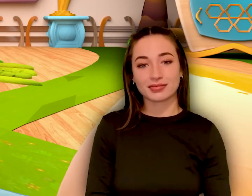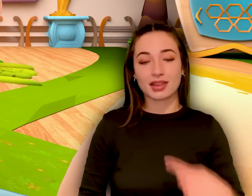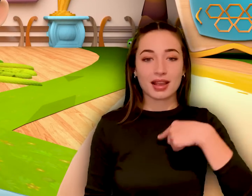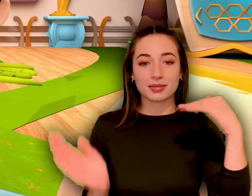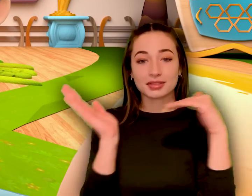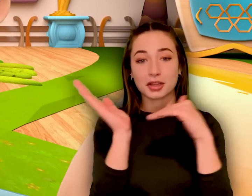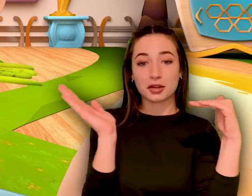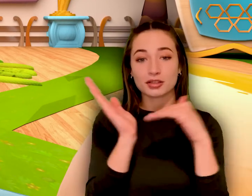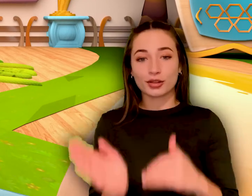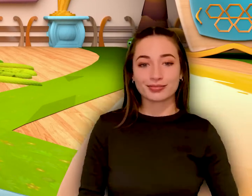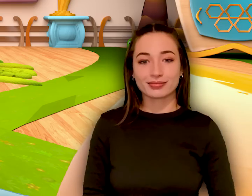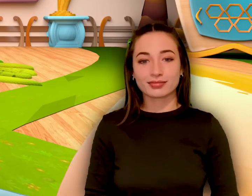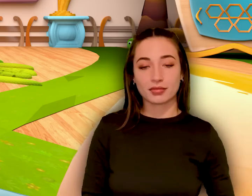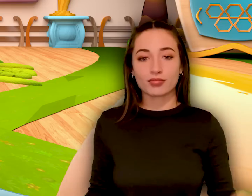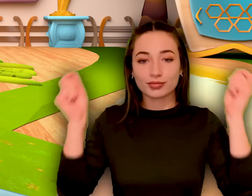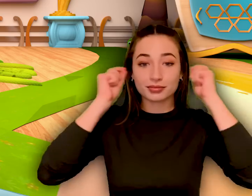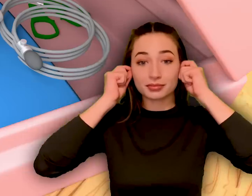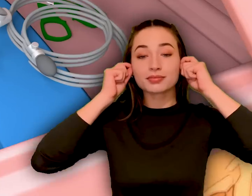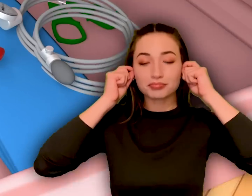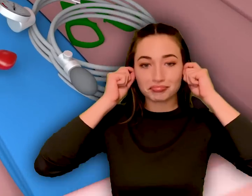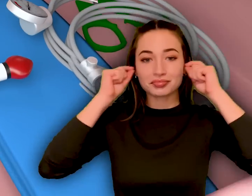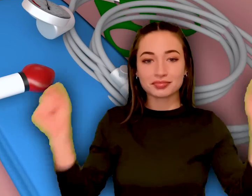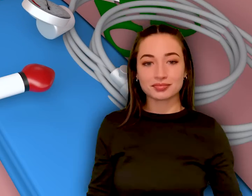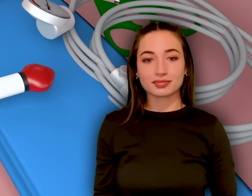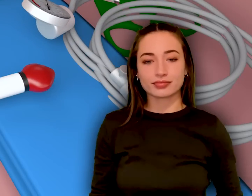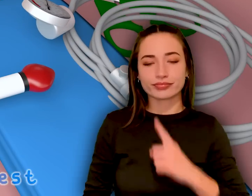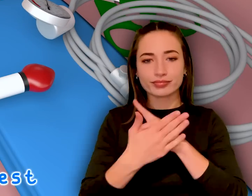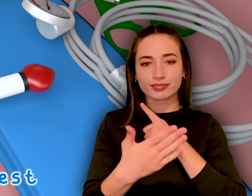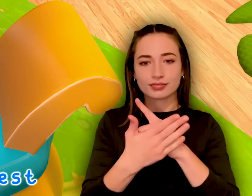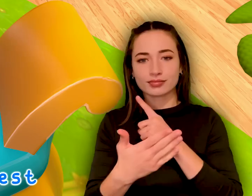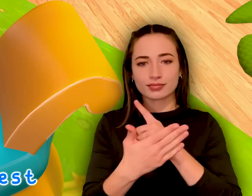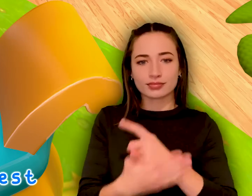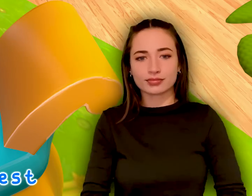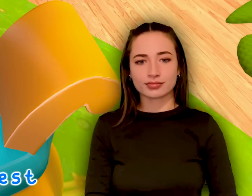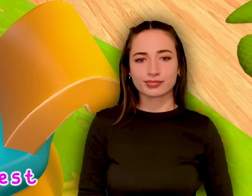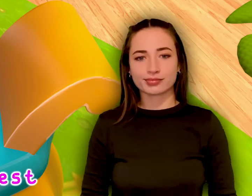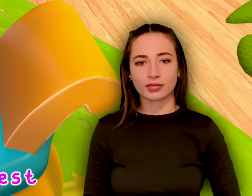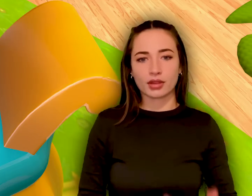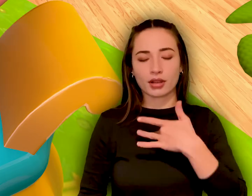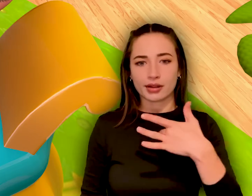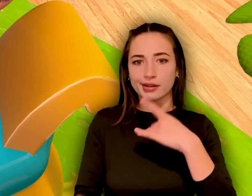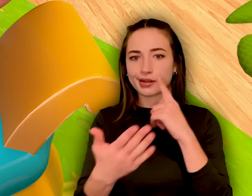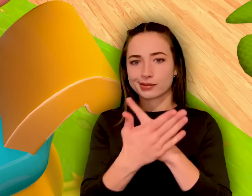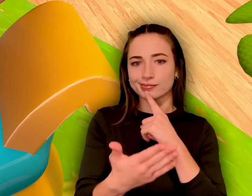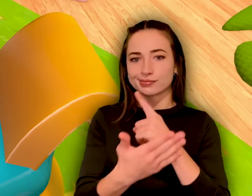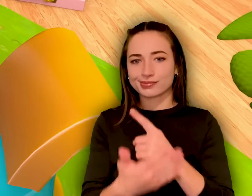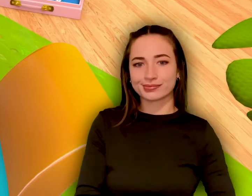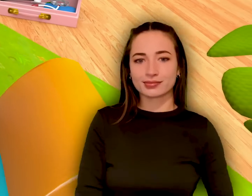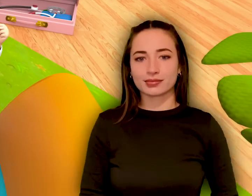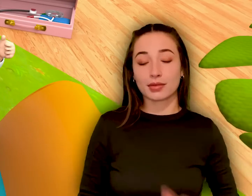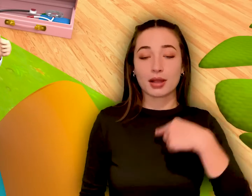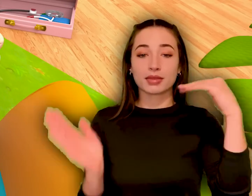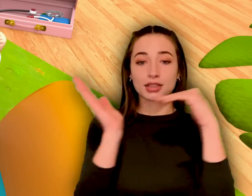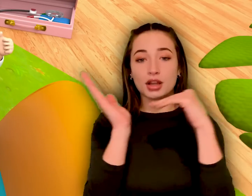right I'm a doctor holding a stethoscope thumping thumping in the chest there's a beating